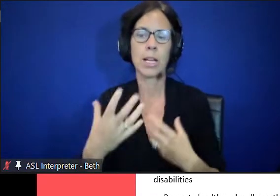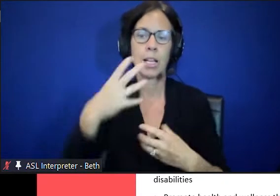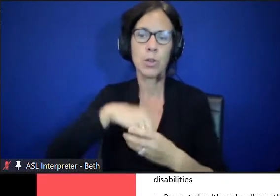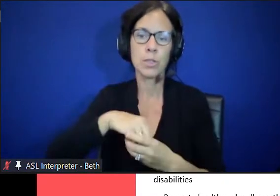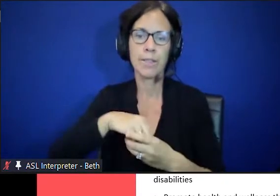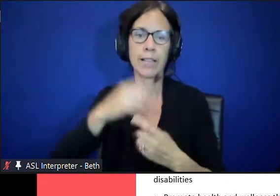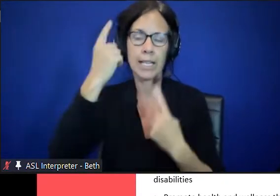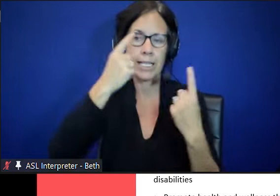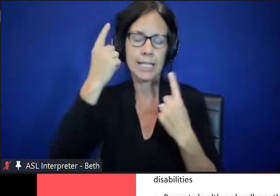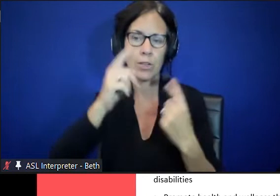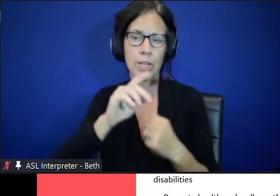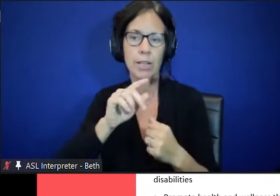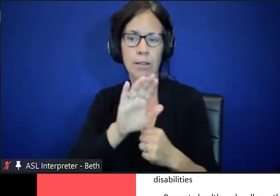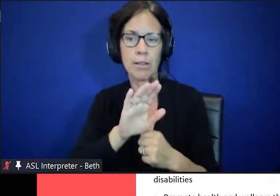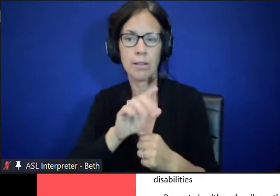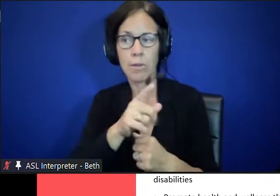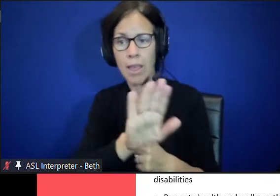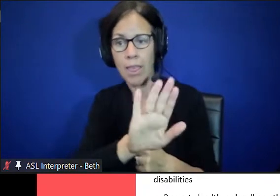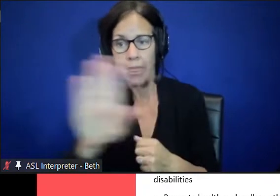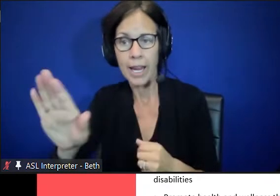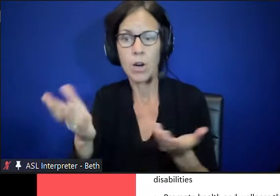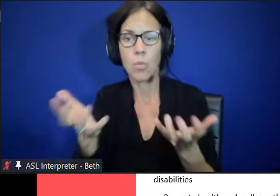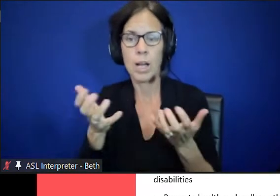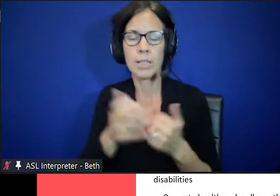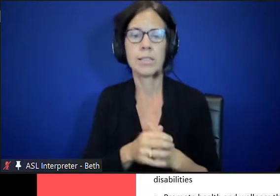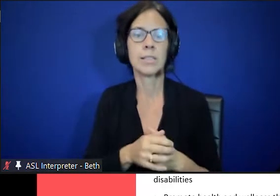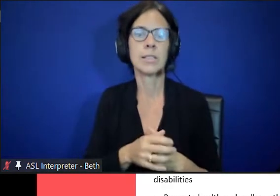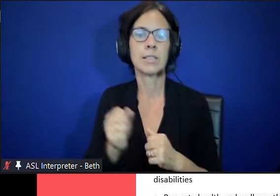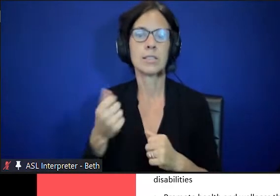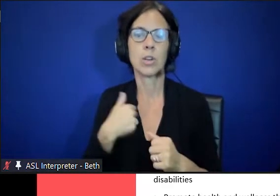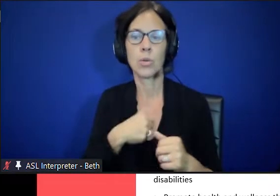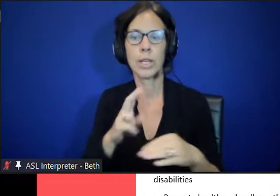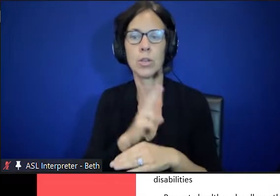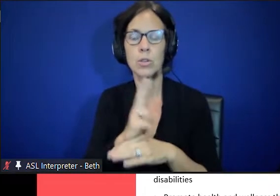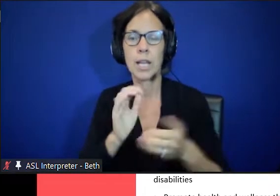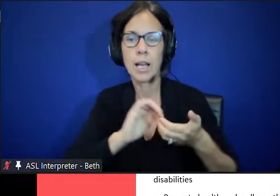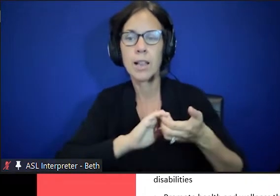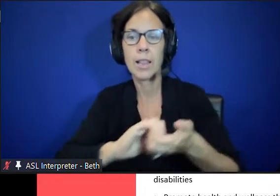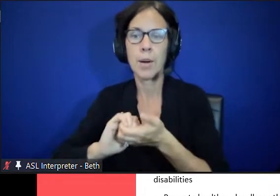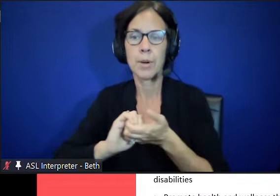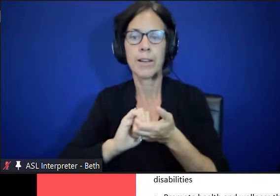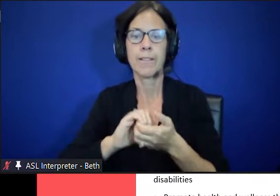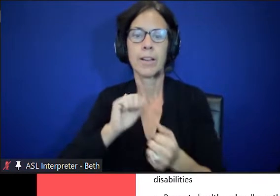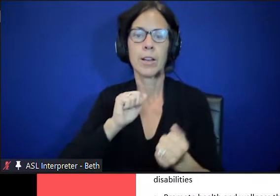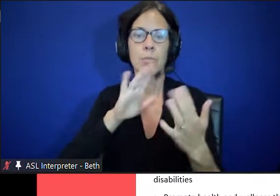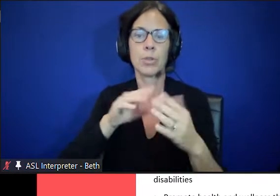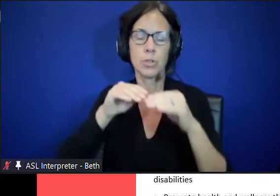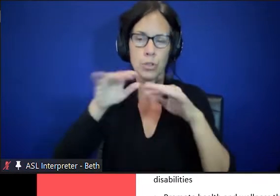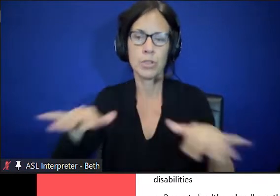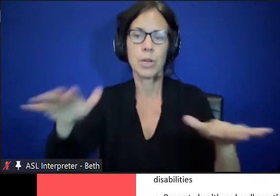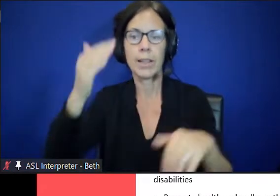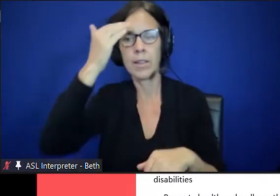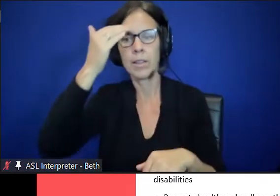considering what they wanted. So we used a collaborative approach to spread awareness on the importance